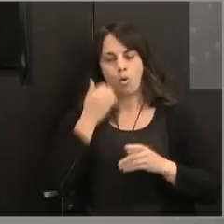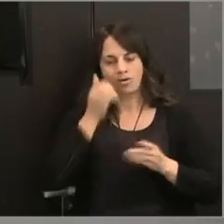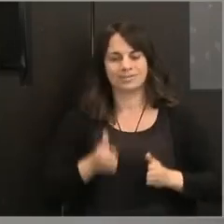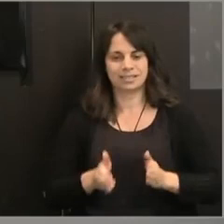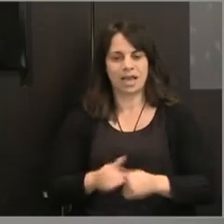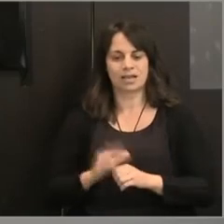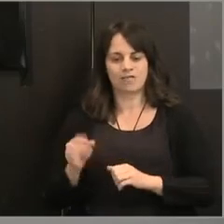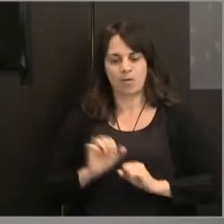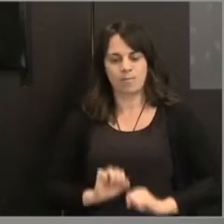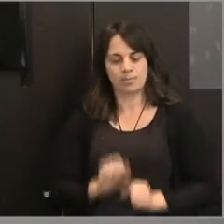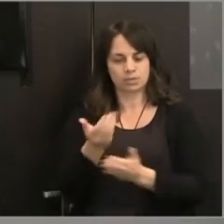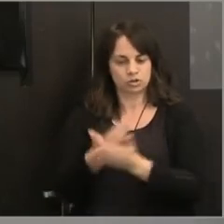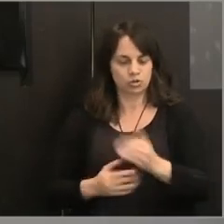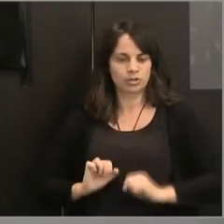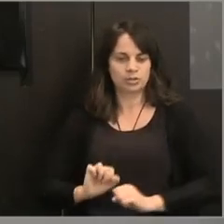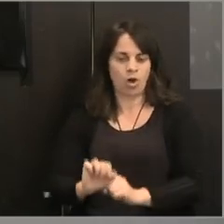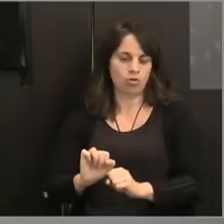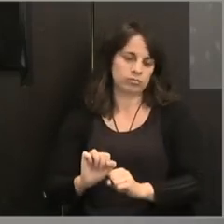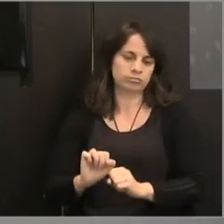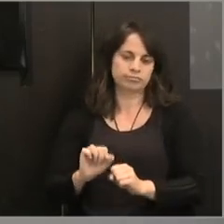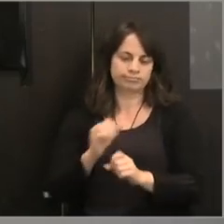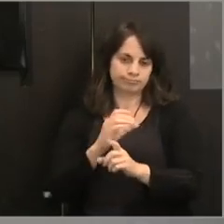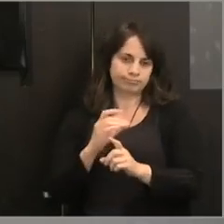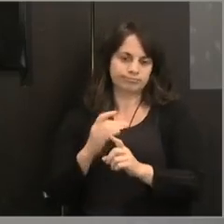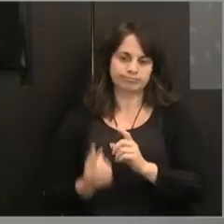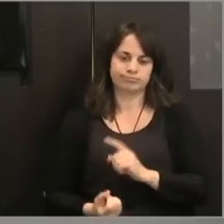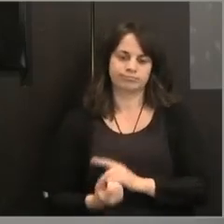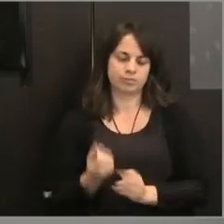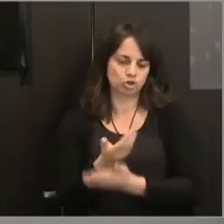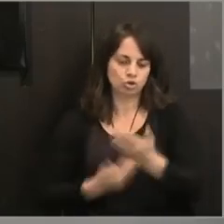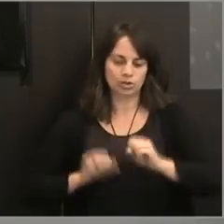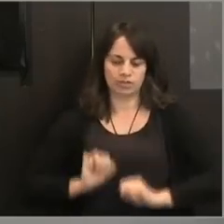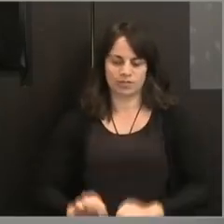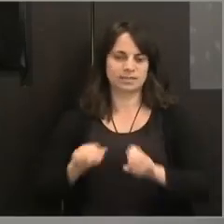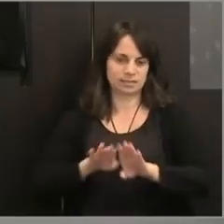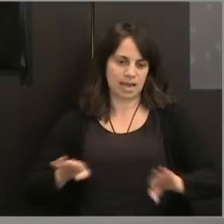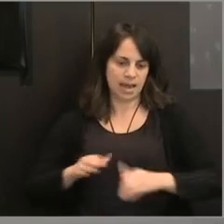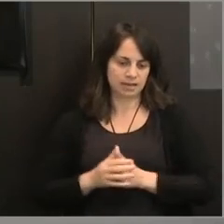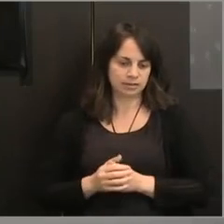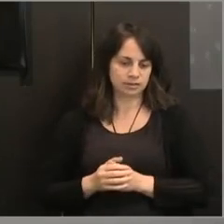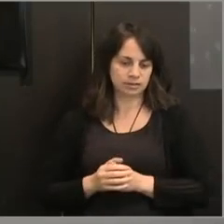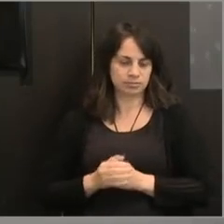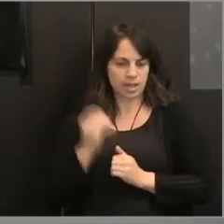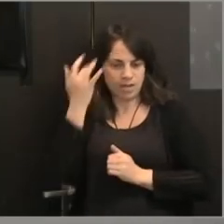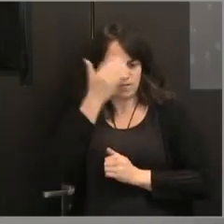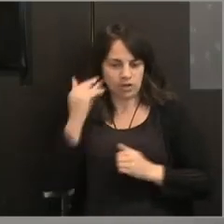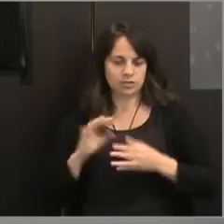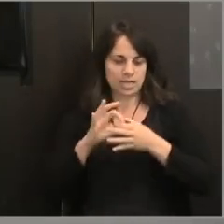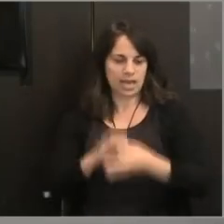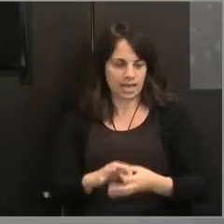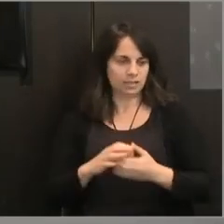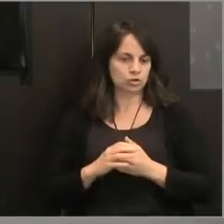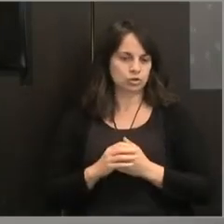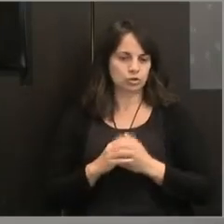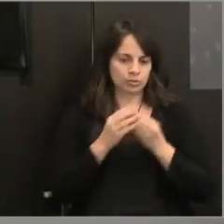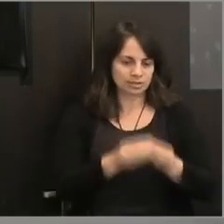stories and culture that developed in this land. It developed from philosophies to do with the sacred